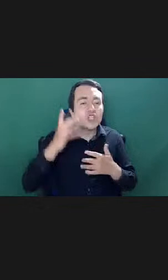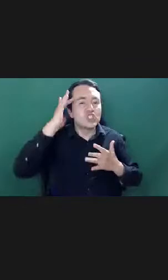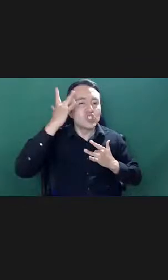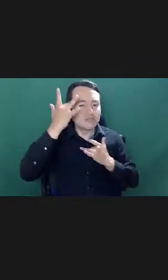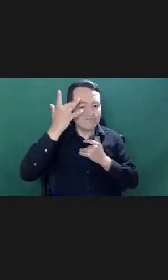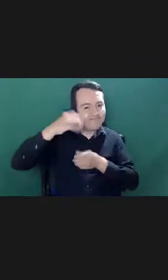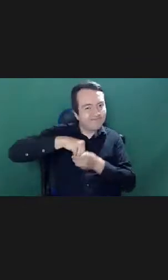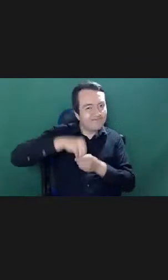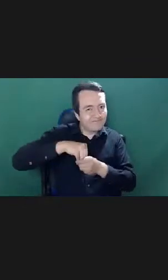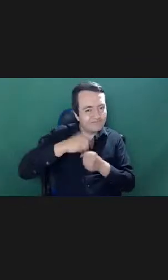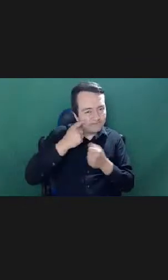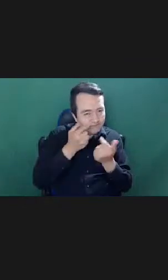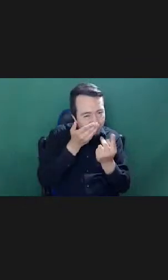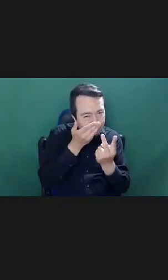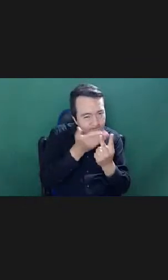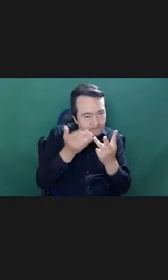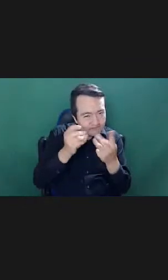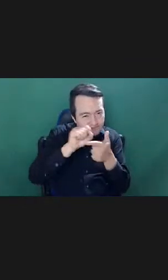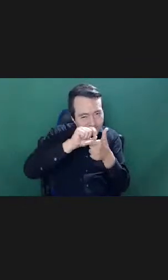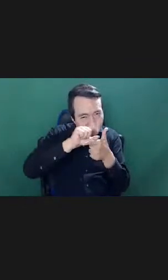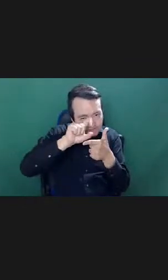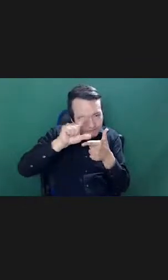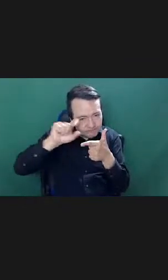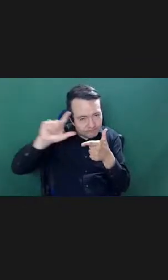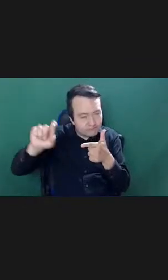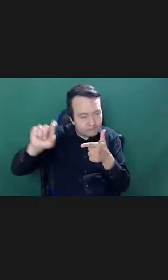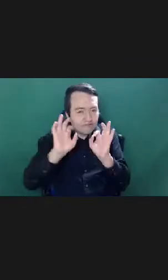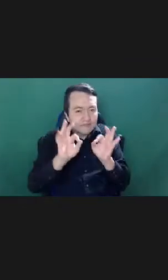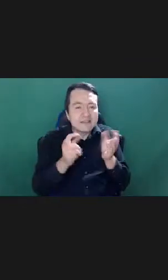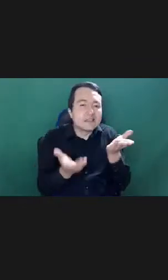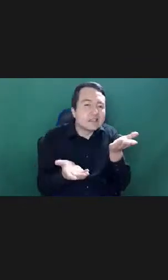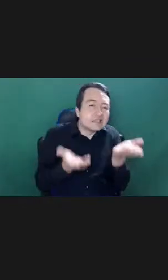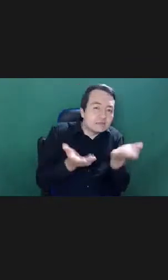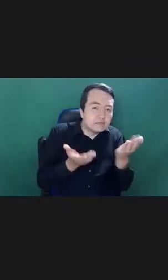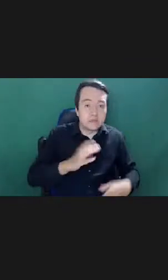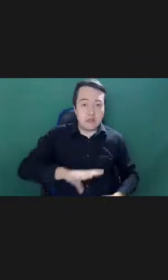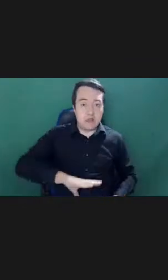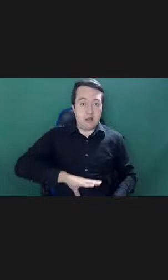years, or DALYs, which are a summary measure of